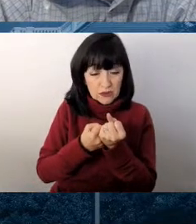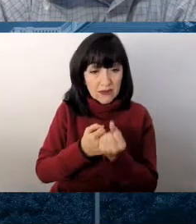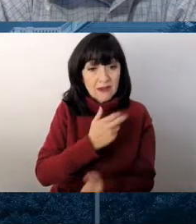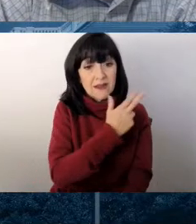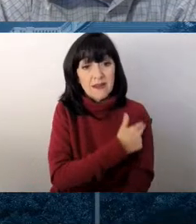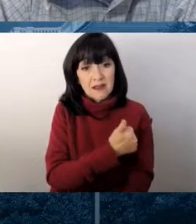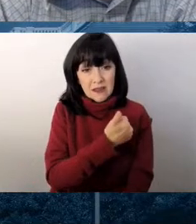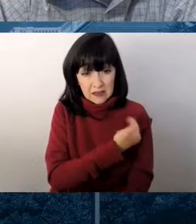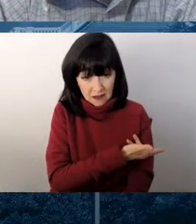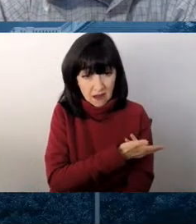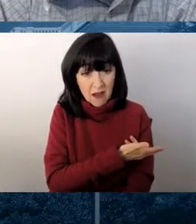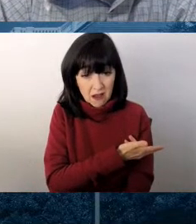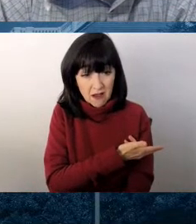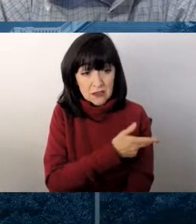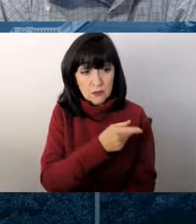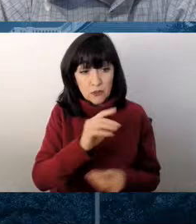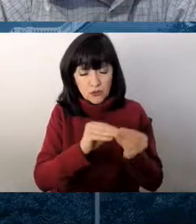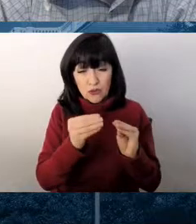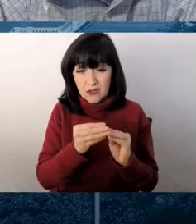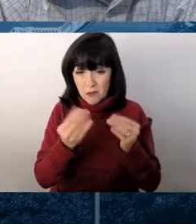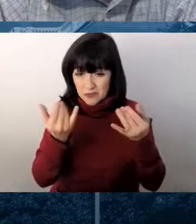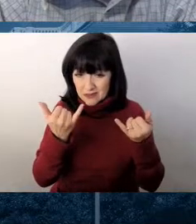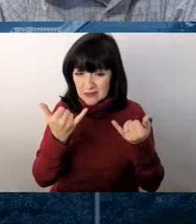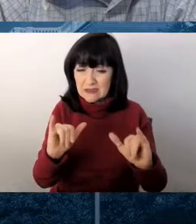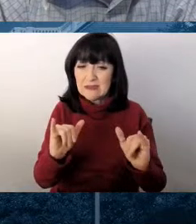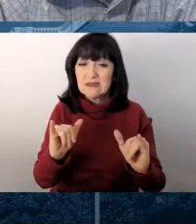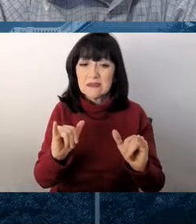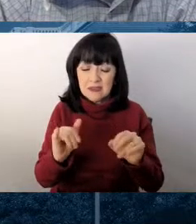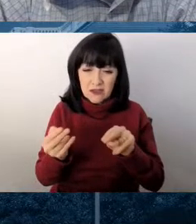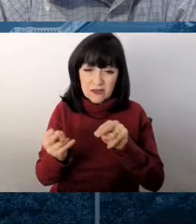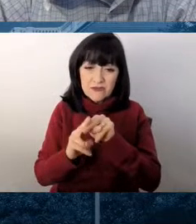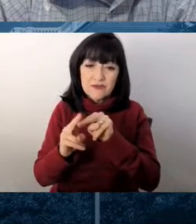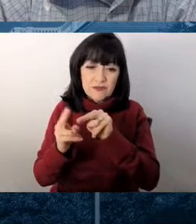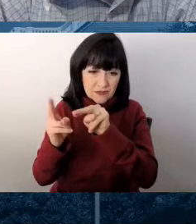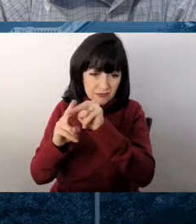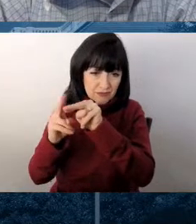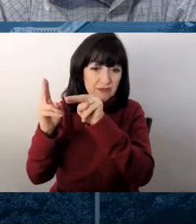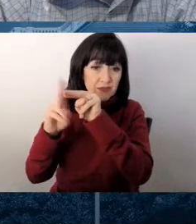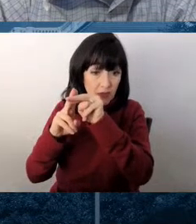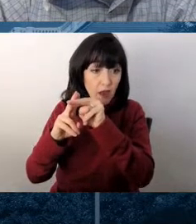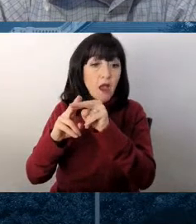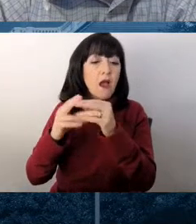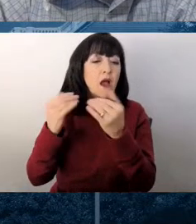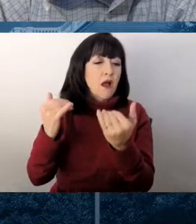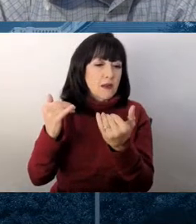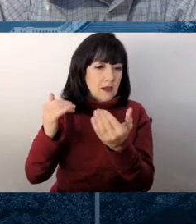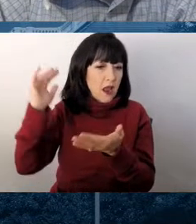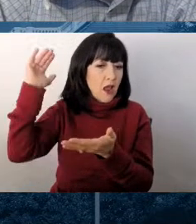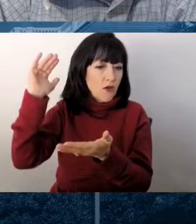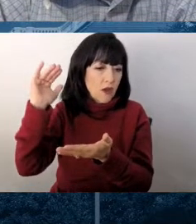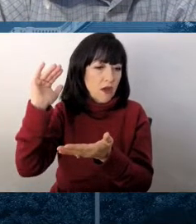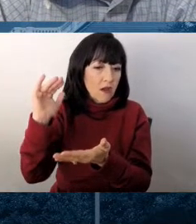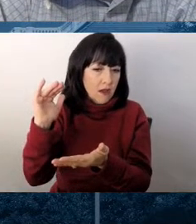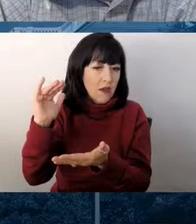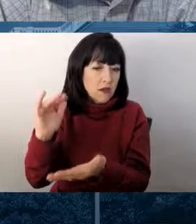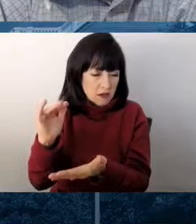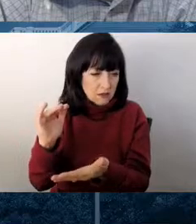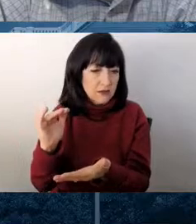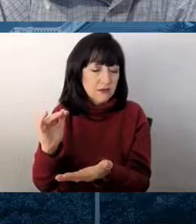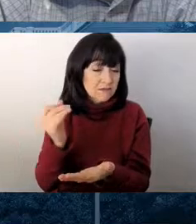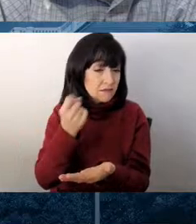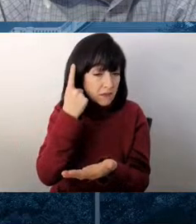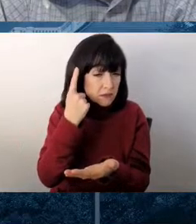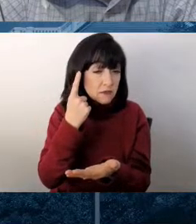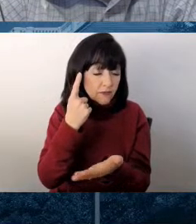to stay high. We've seen a favorable trend in the last week. However, our overall census in the hospitals with COVID